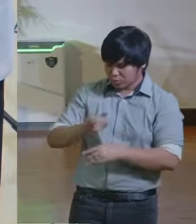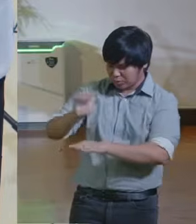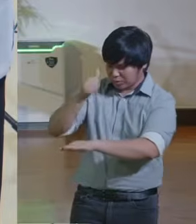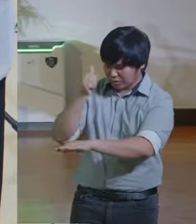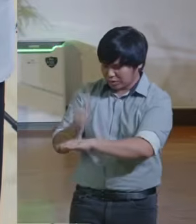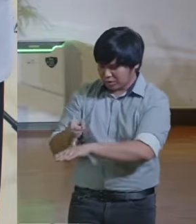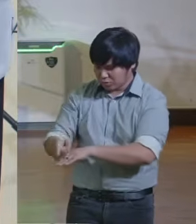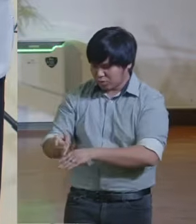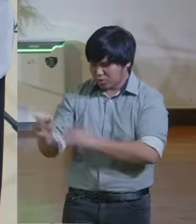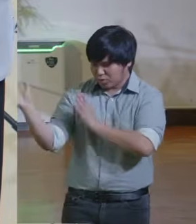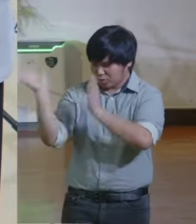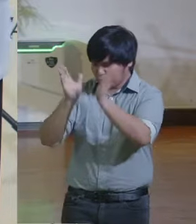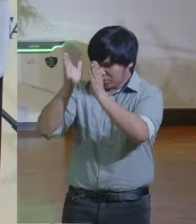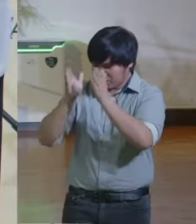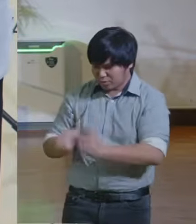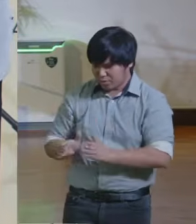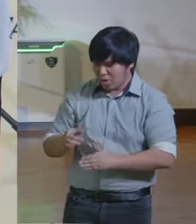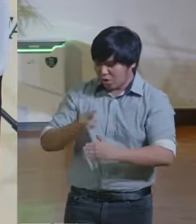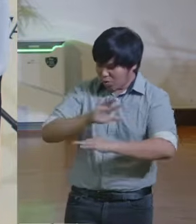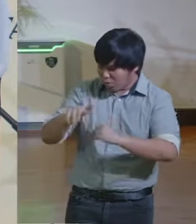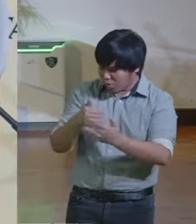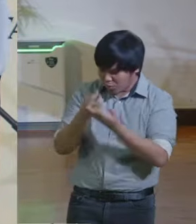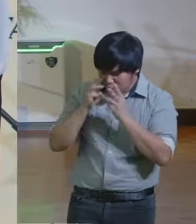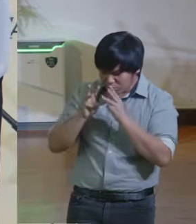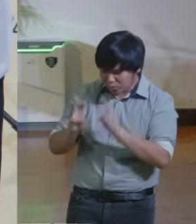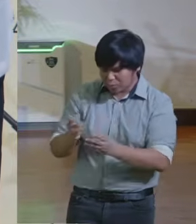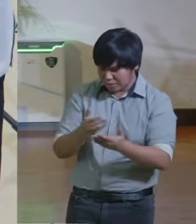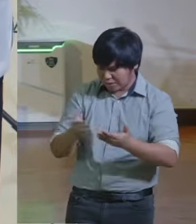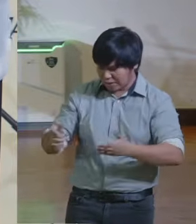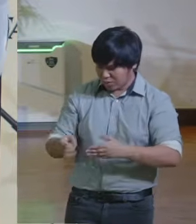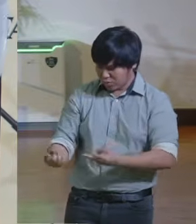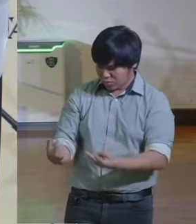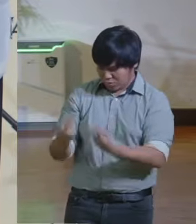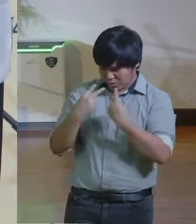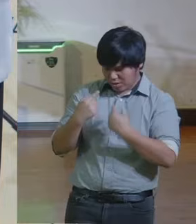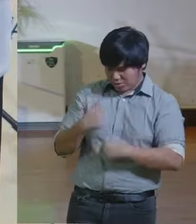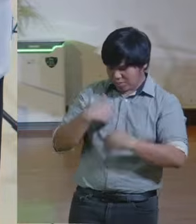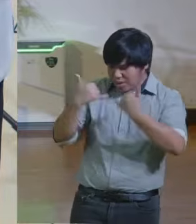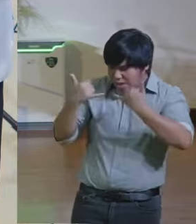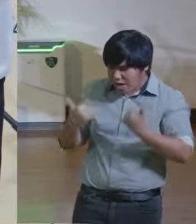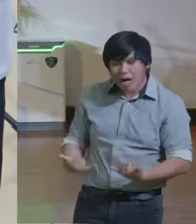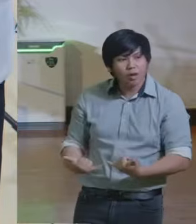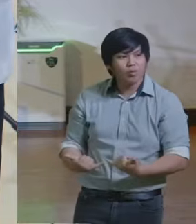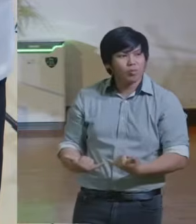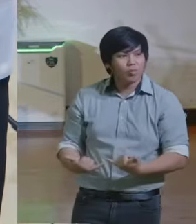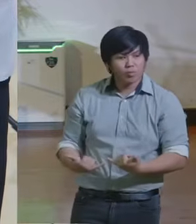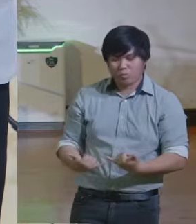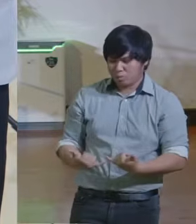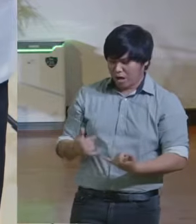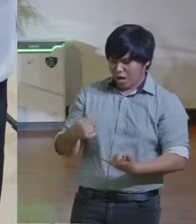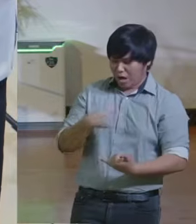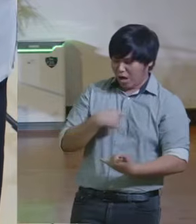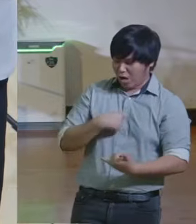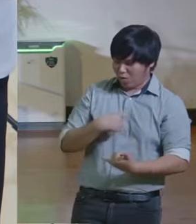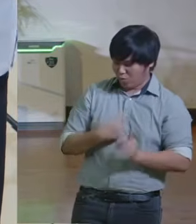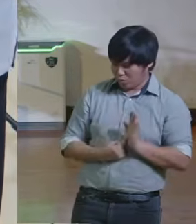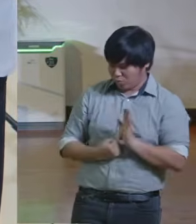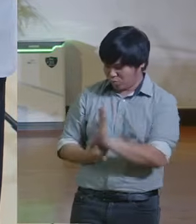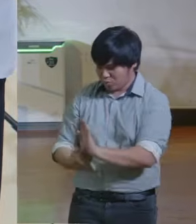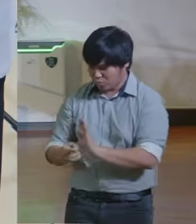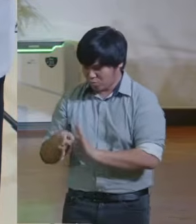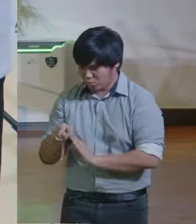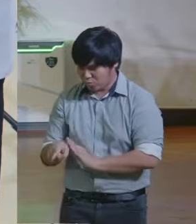as a servant and witness to the things in which you have seen me, and to those in which I will appear to